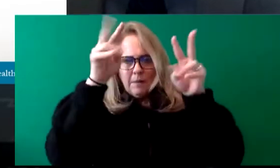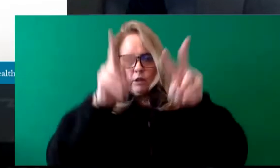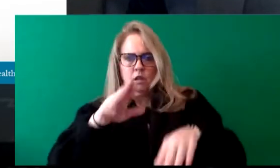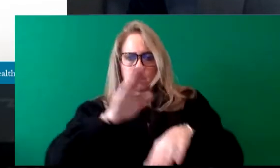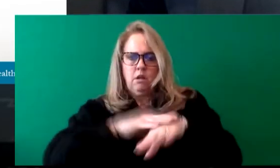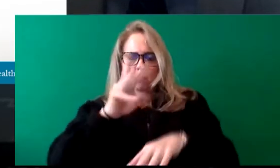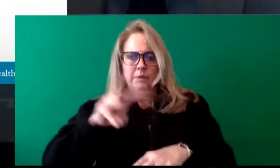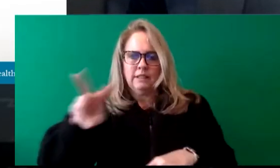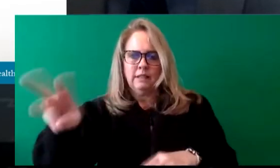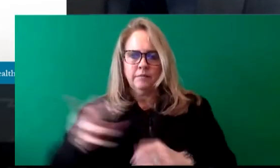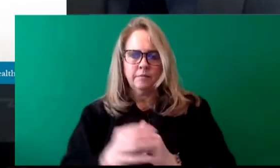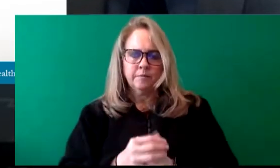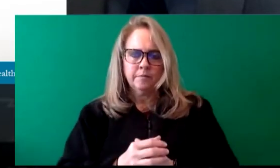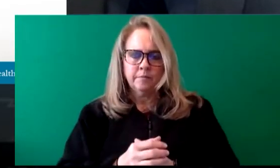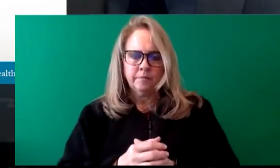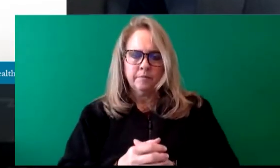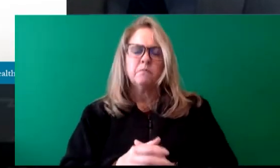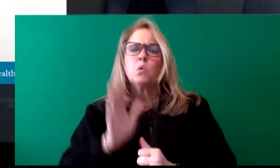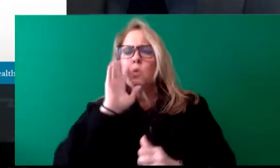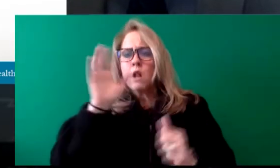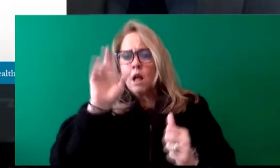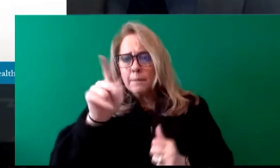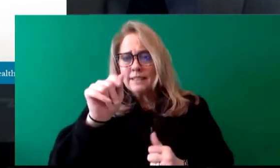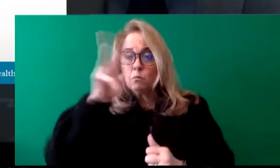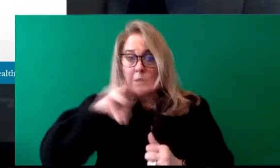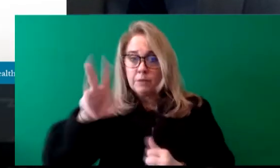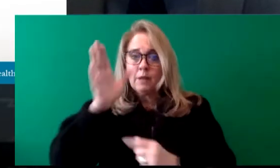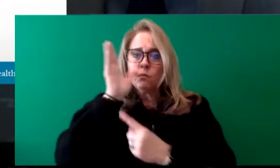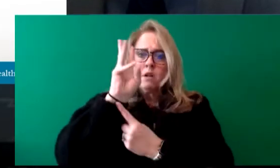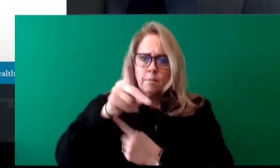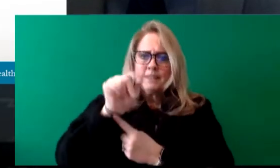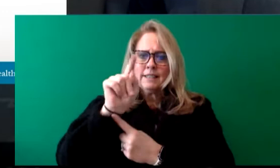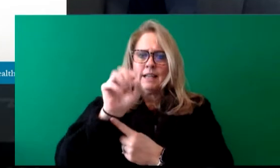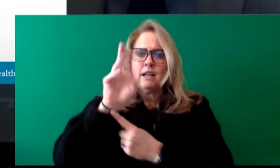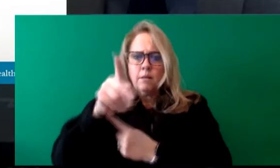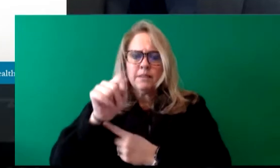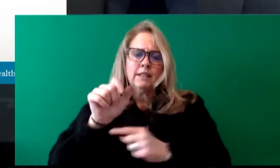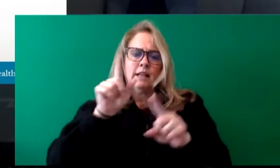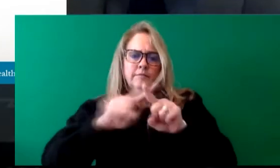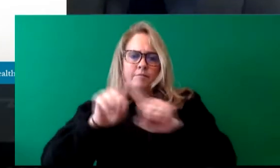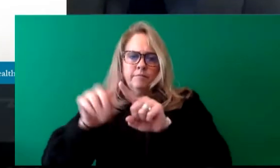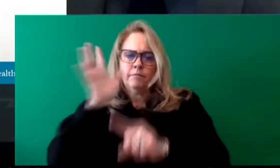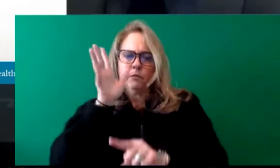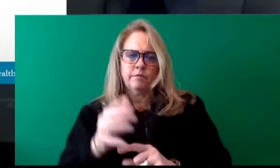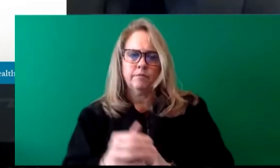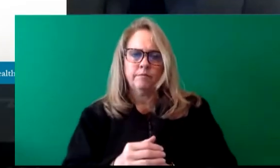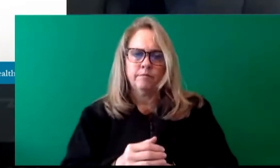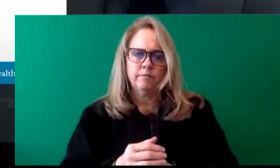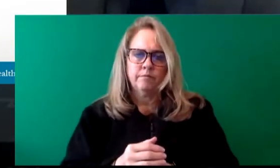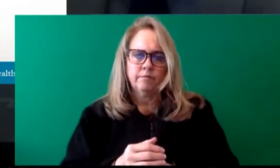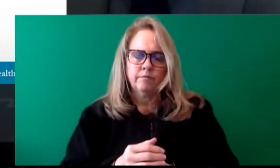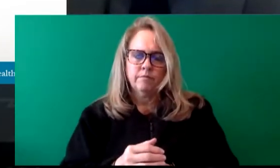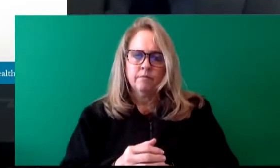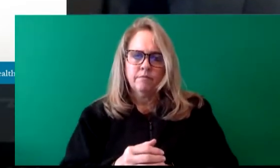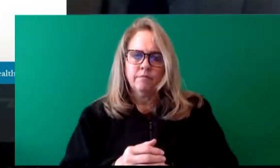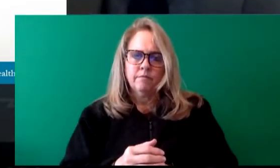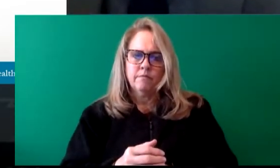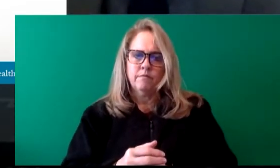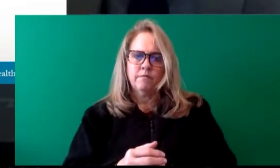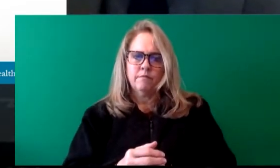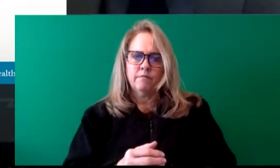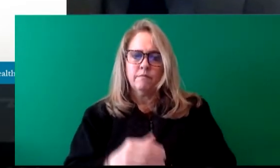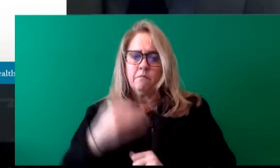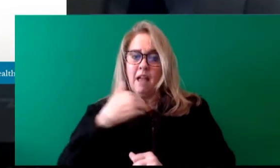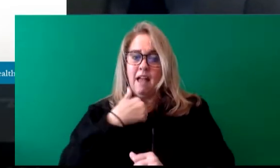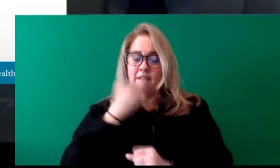will not be updating it during the weekends or holidays. We have a streak of 680 days of continuous updates. To give